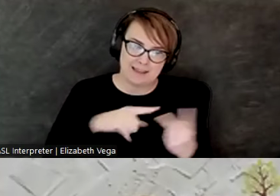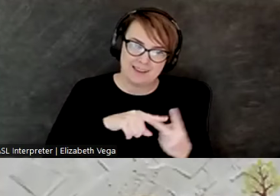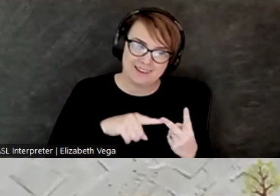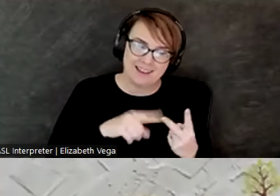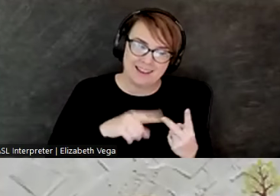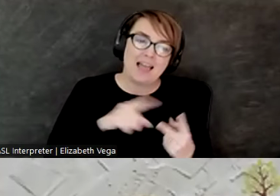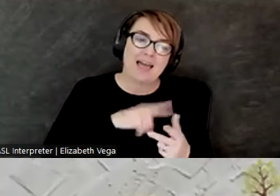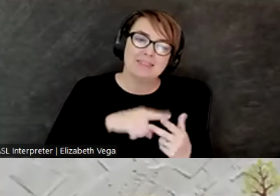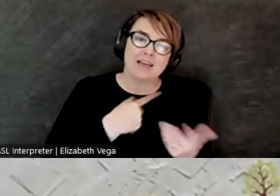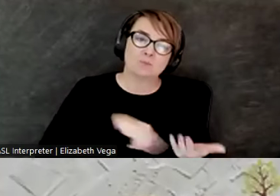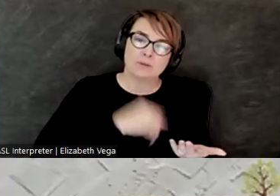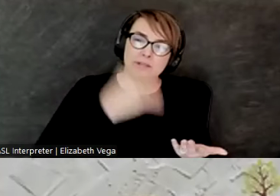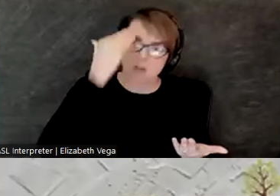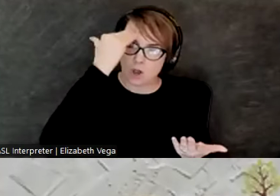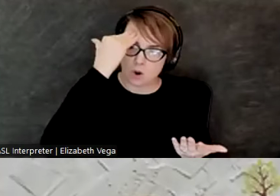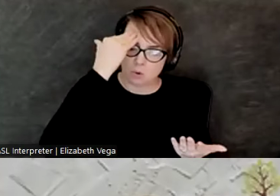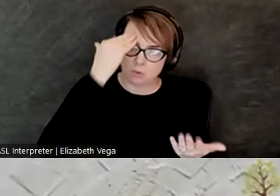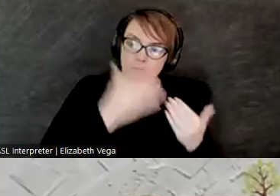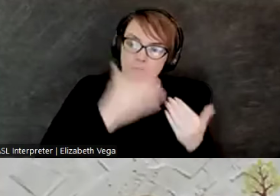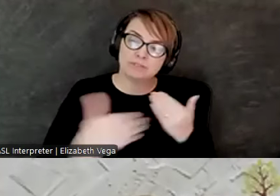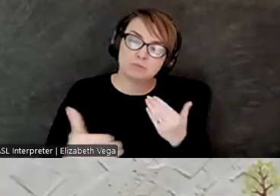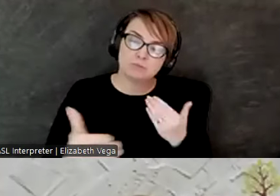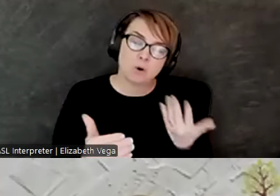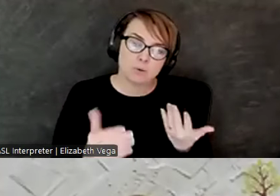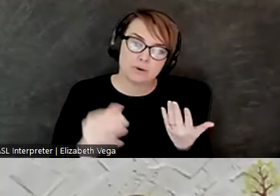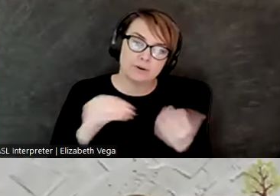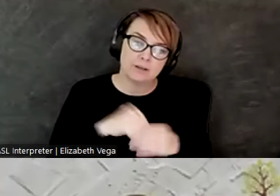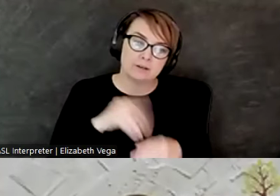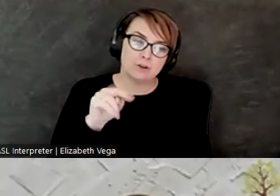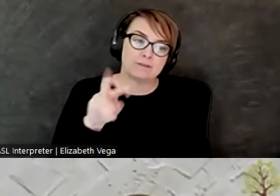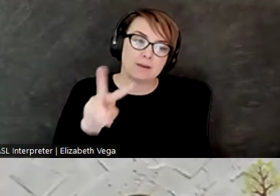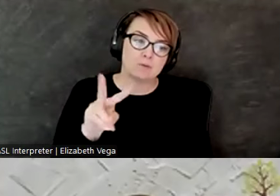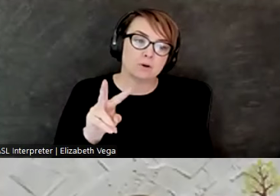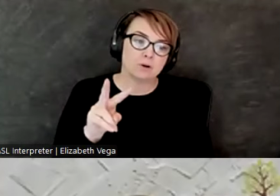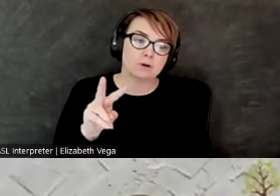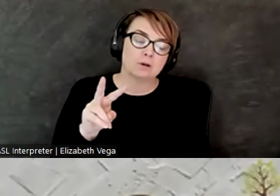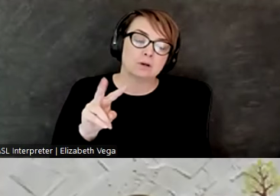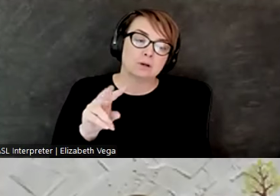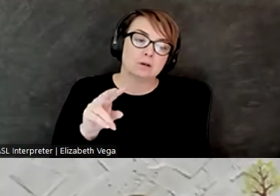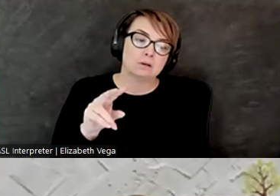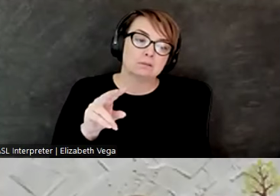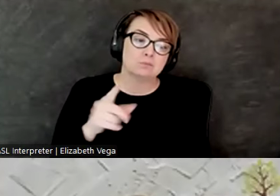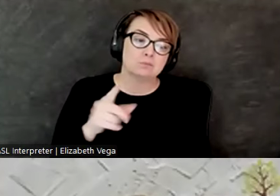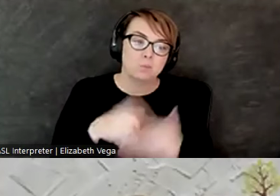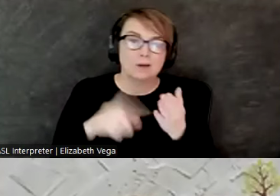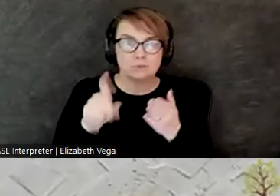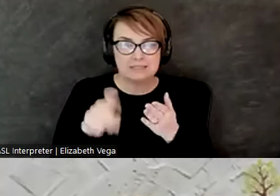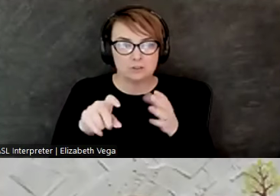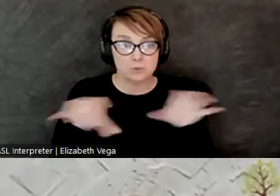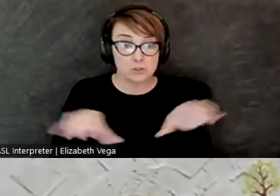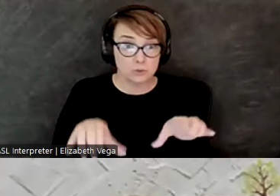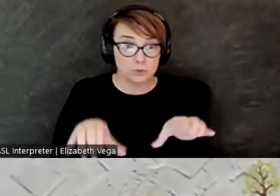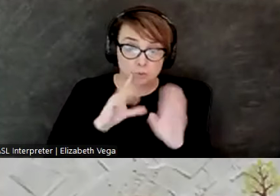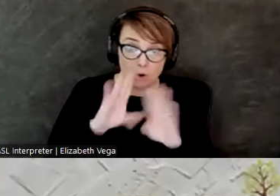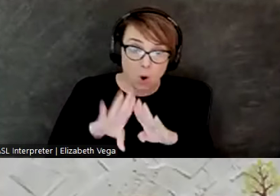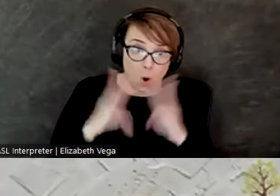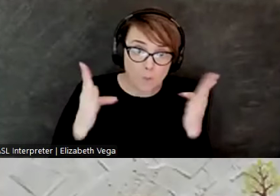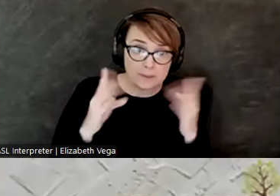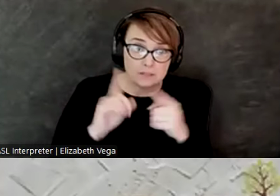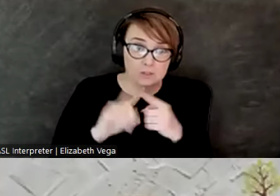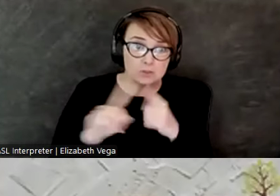know moving forward in November whether, you know, what we do. Do we open it up to a greater